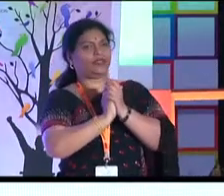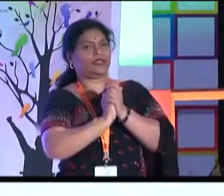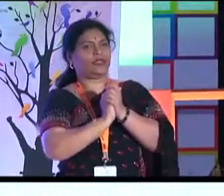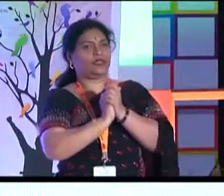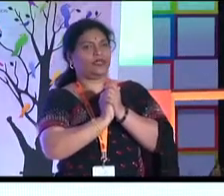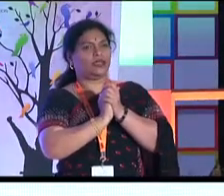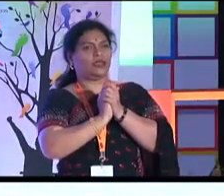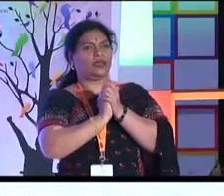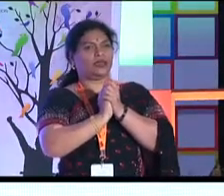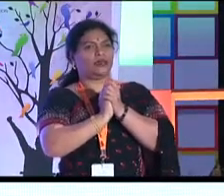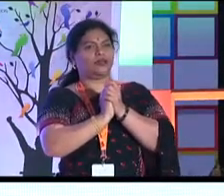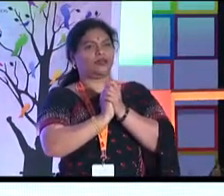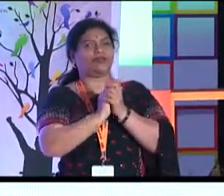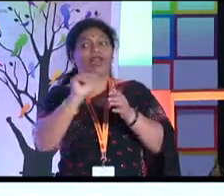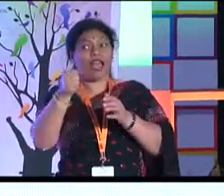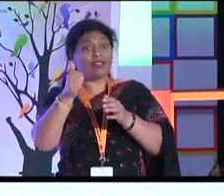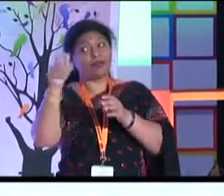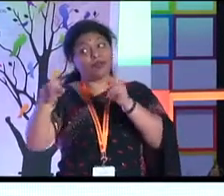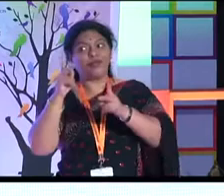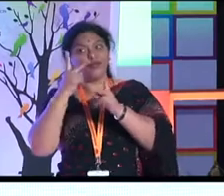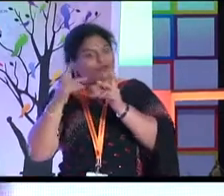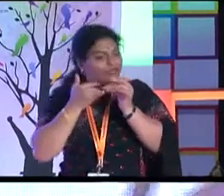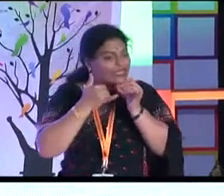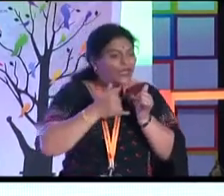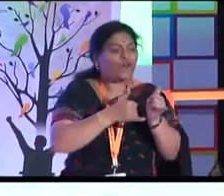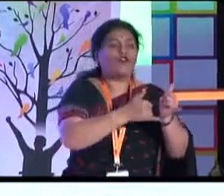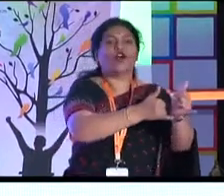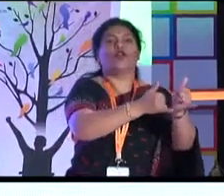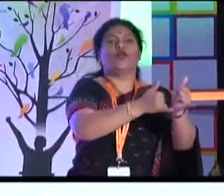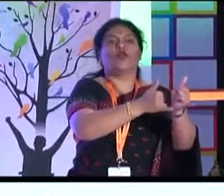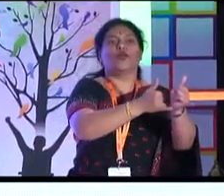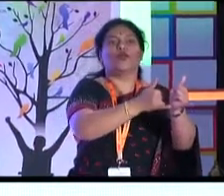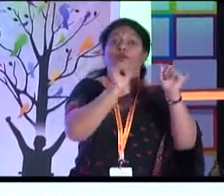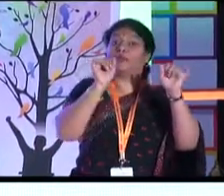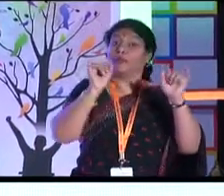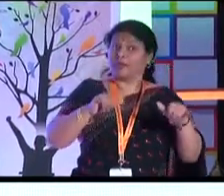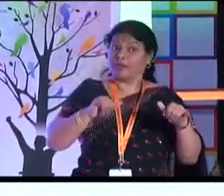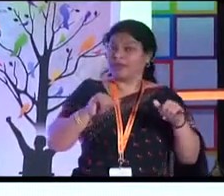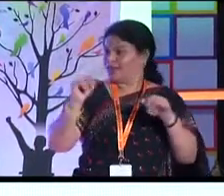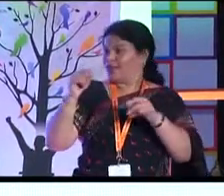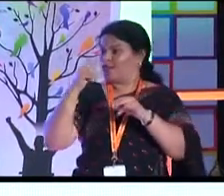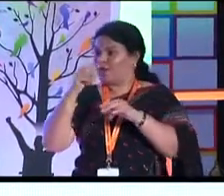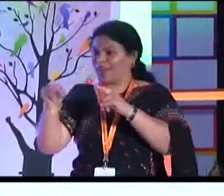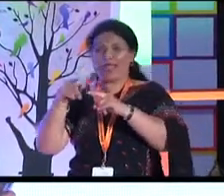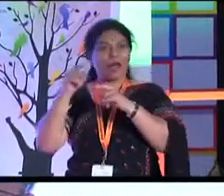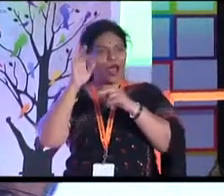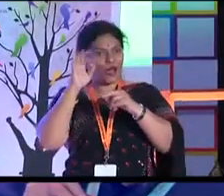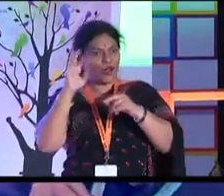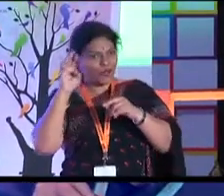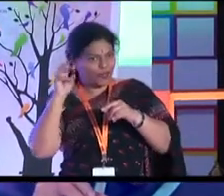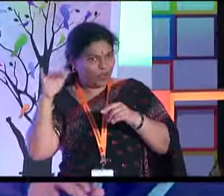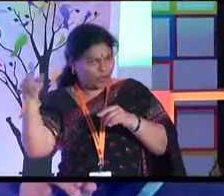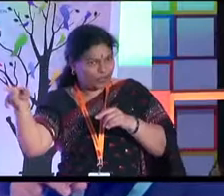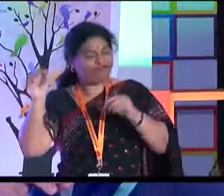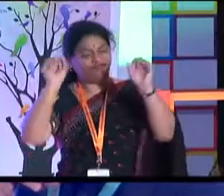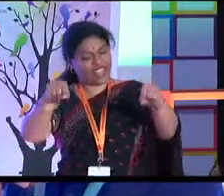I think other people are going to follow. Looking at this room and were looking at... Were you mentioning at Firoz? Yes. Firoz himself